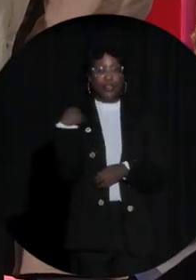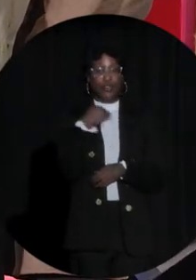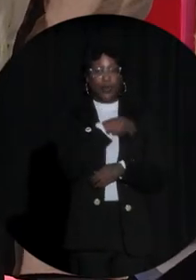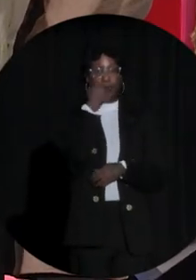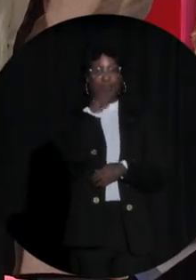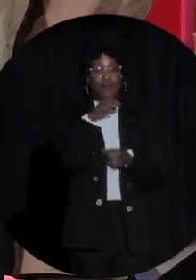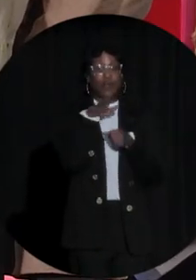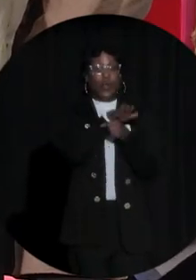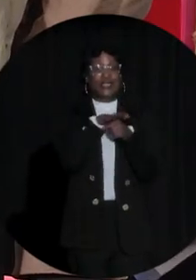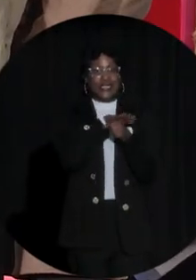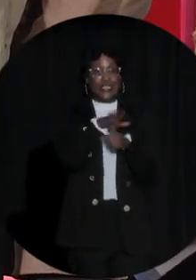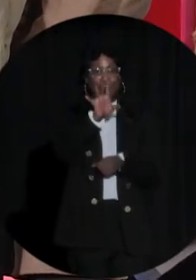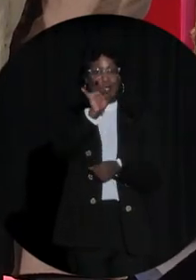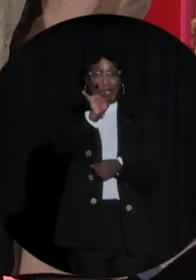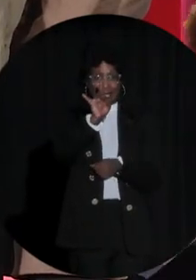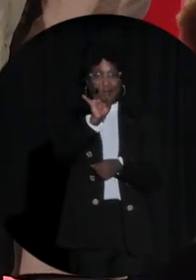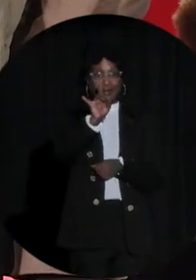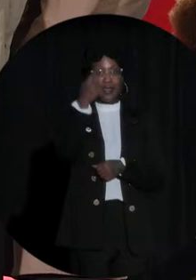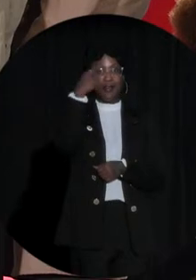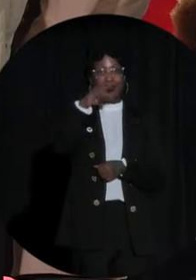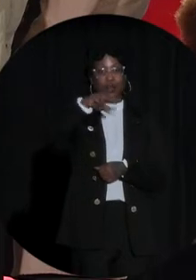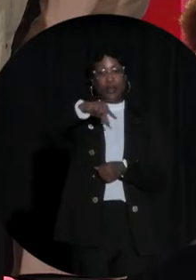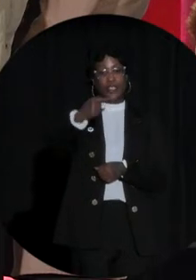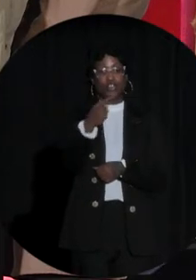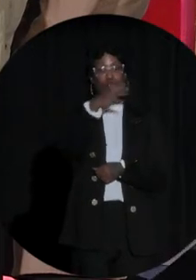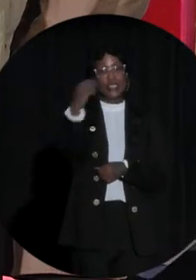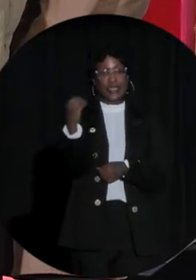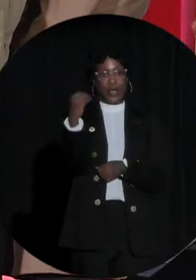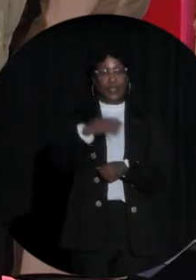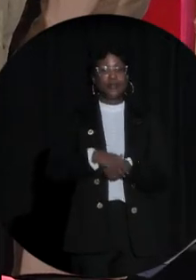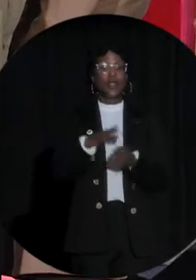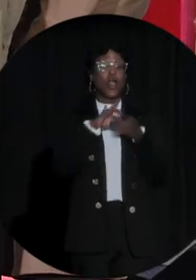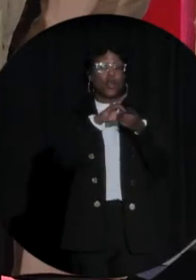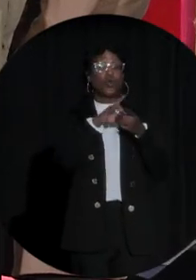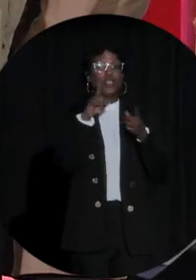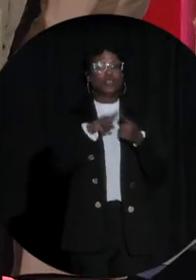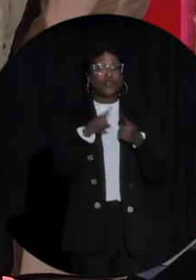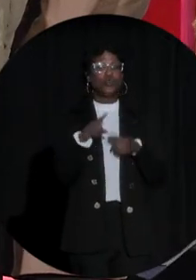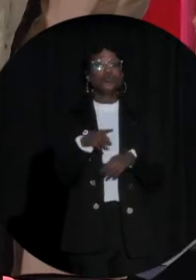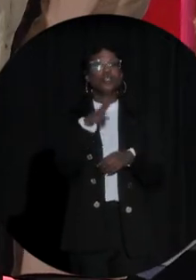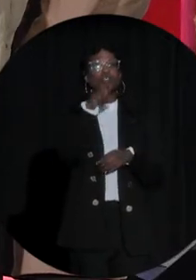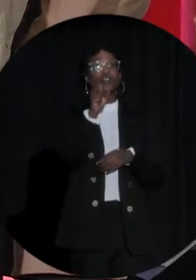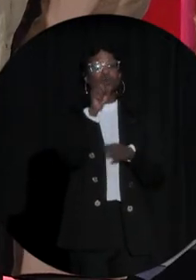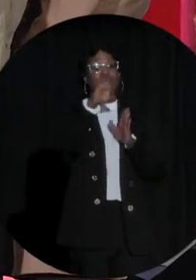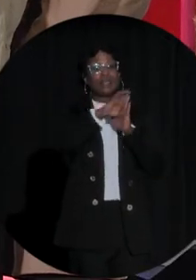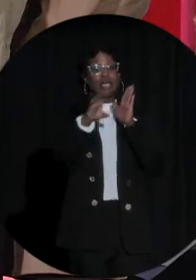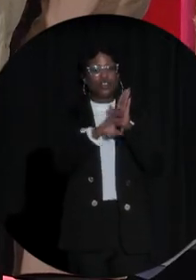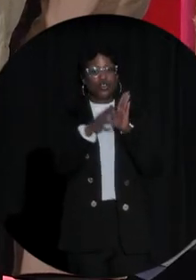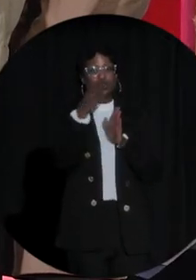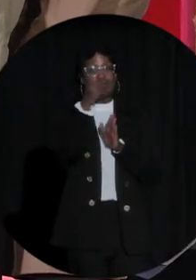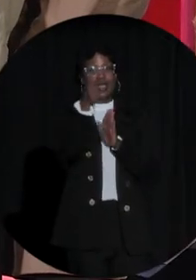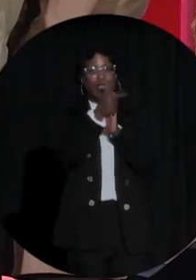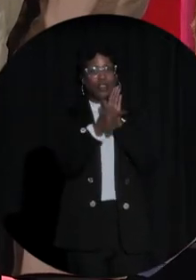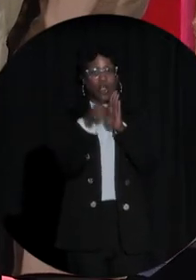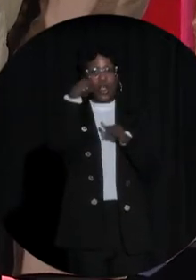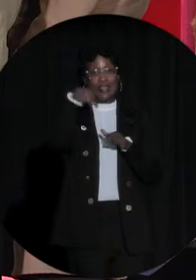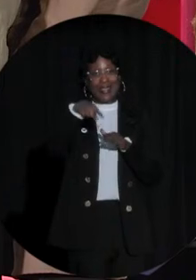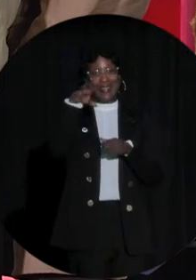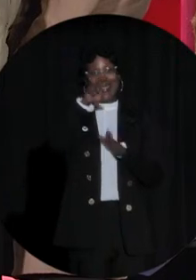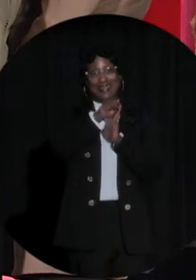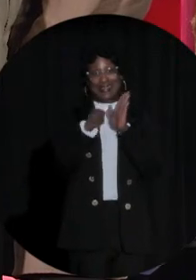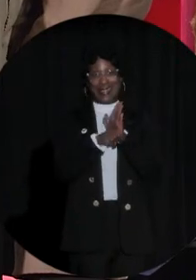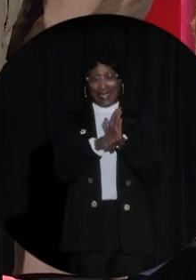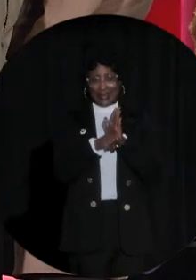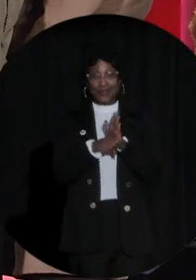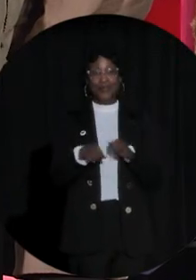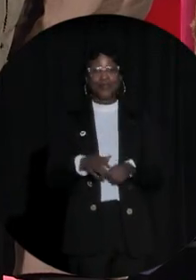Council member for District 8. For Prince George's County. For Prince George's County. According to the Constitution and laws of this state. According to the Constitution and laws